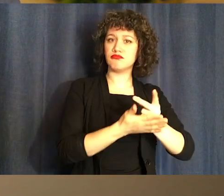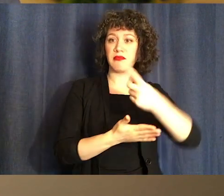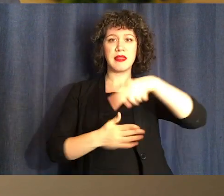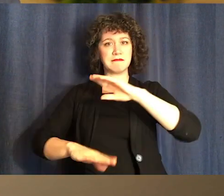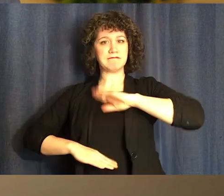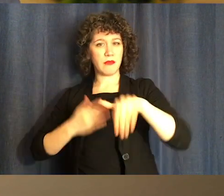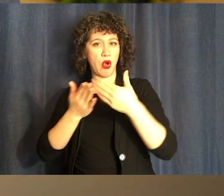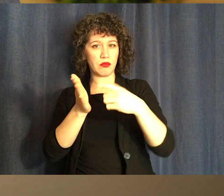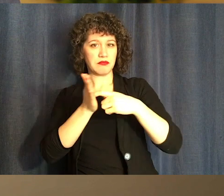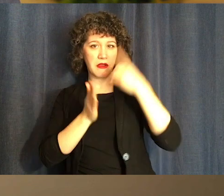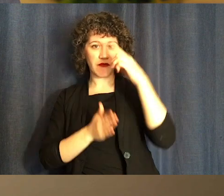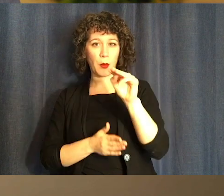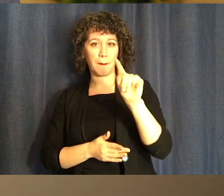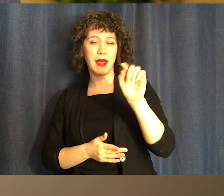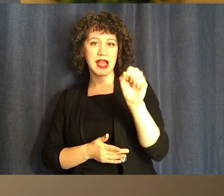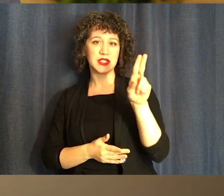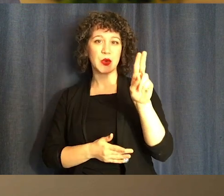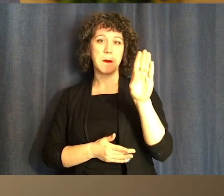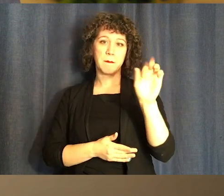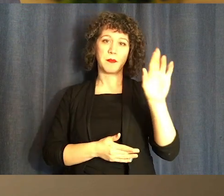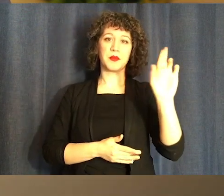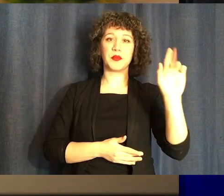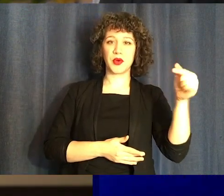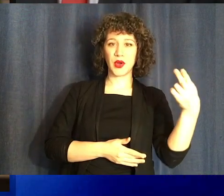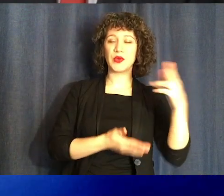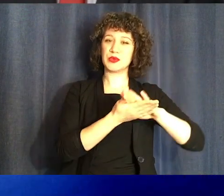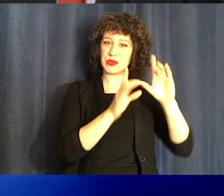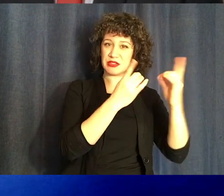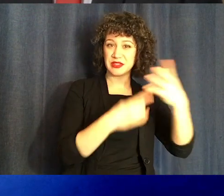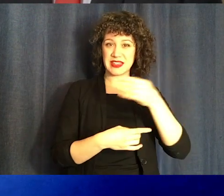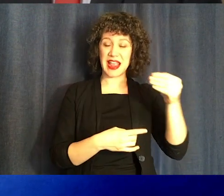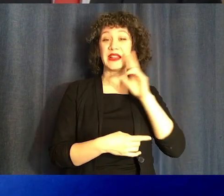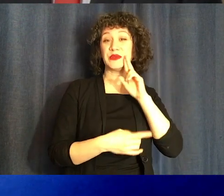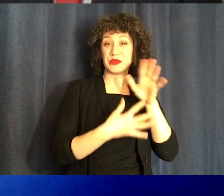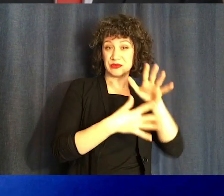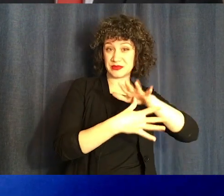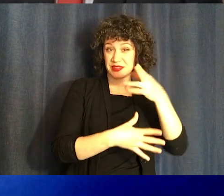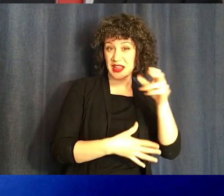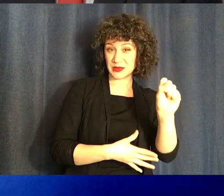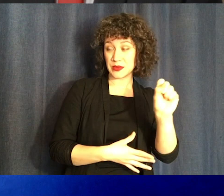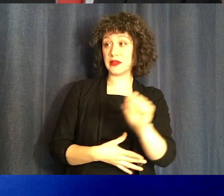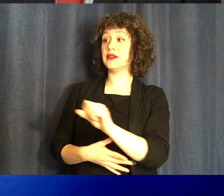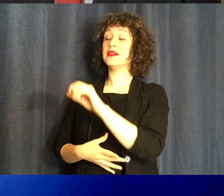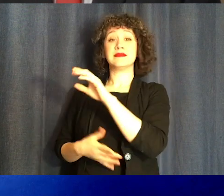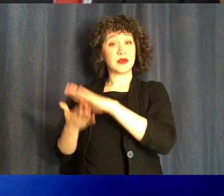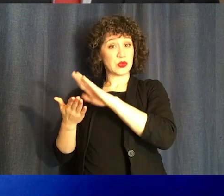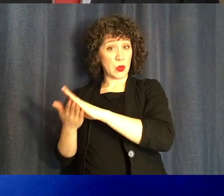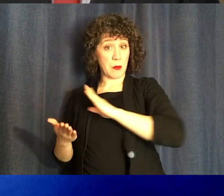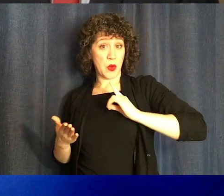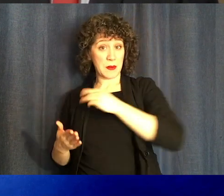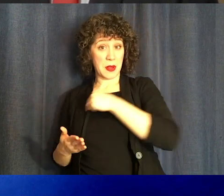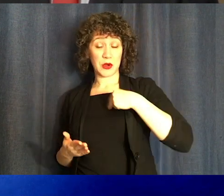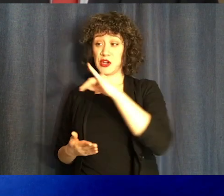all the requirements for the Matsu Borough School District and Houston Junior Senior High. School Board Member Jeff Taylor, will you join me to accept